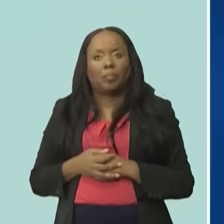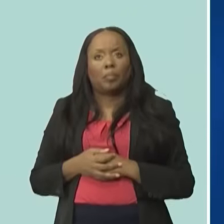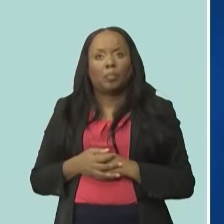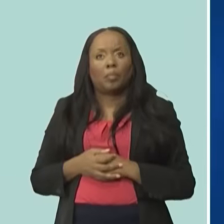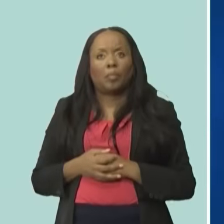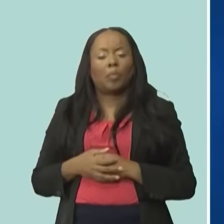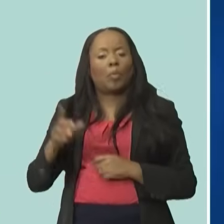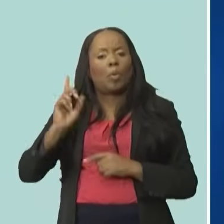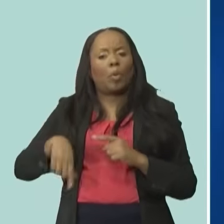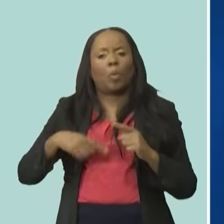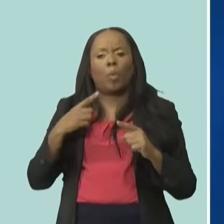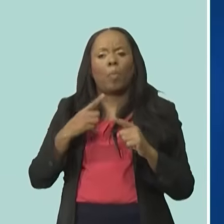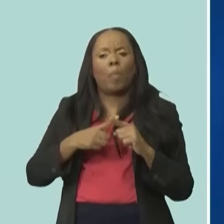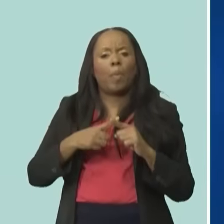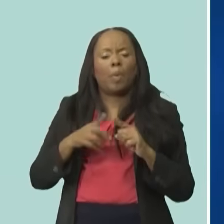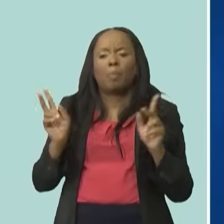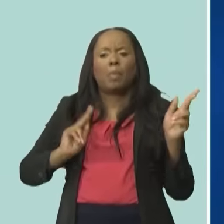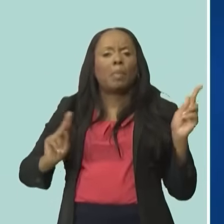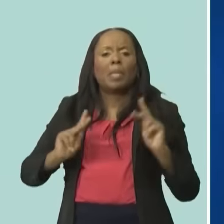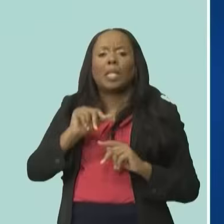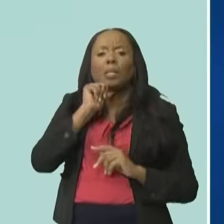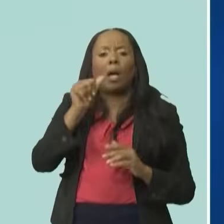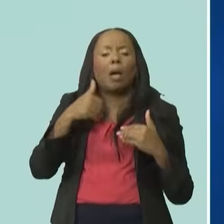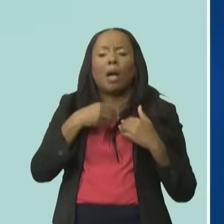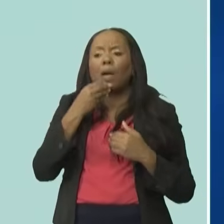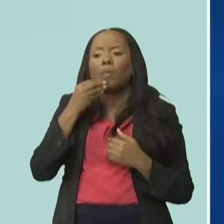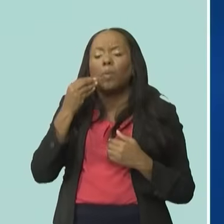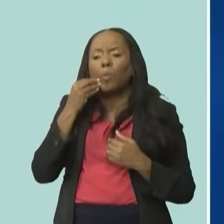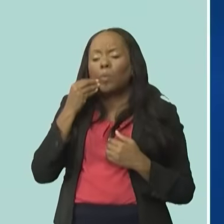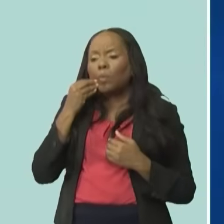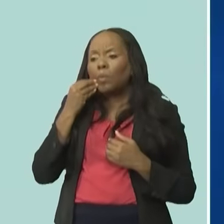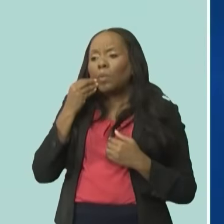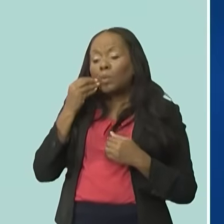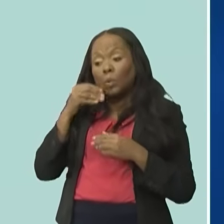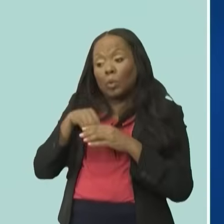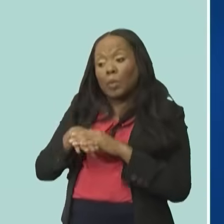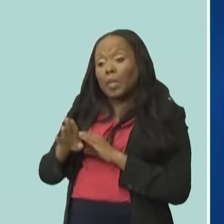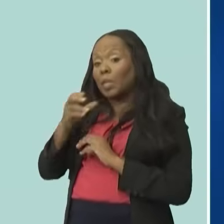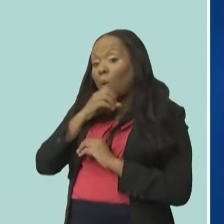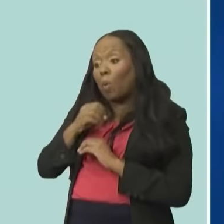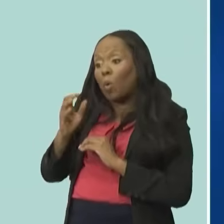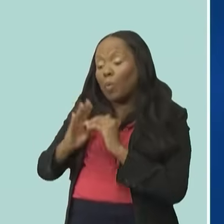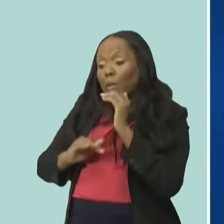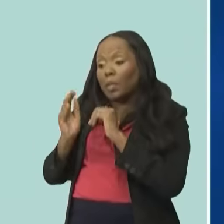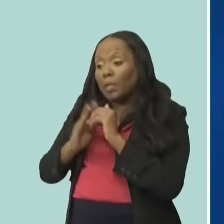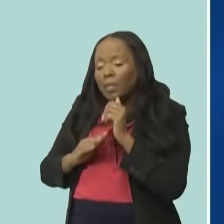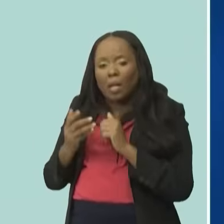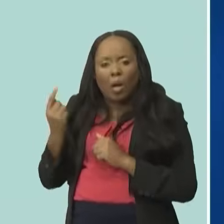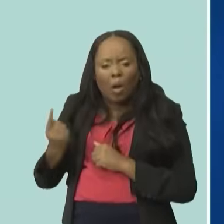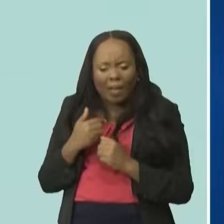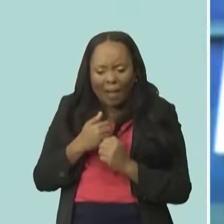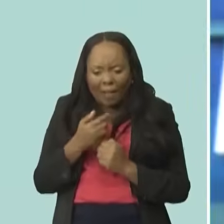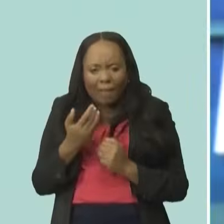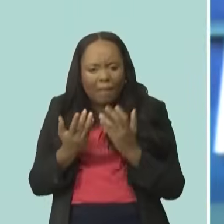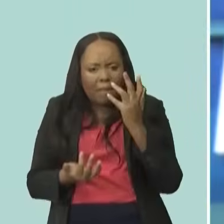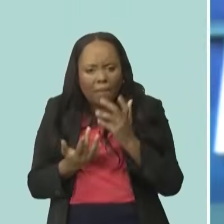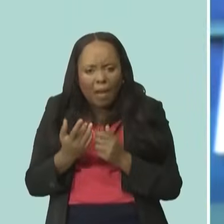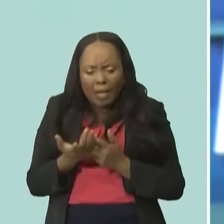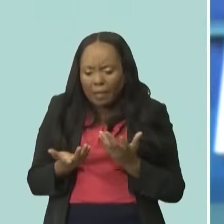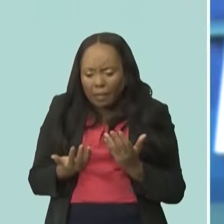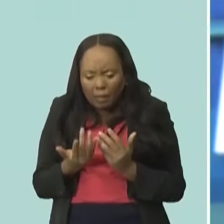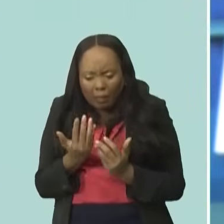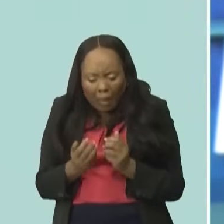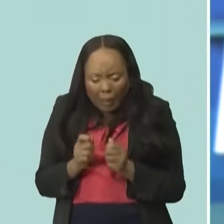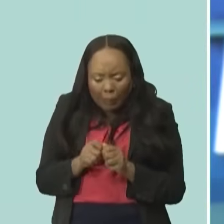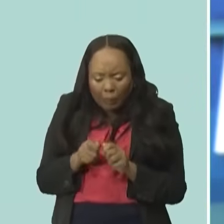some sort of activity in there with fire, and we get these problems. There's